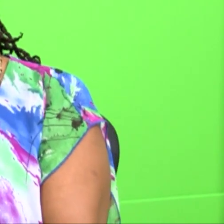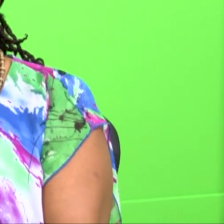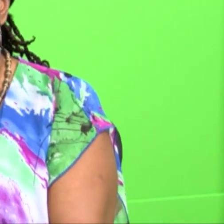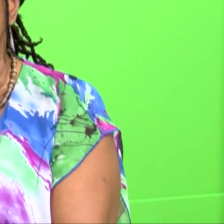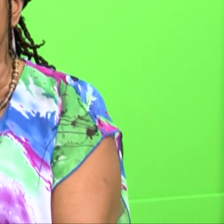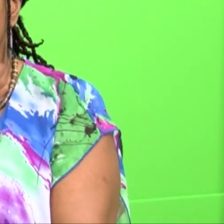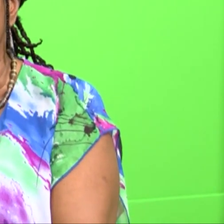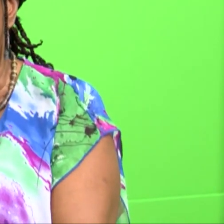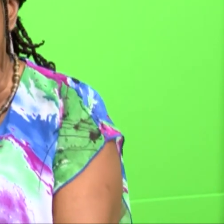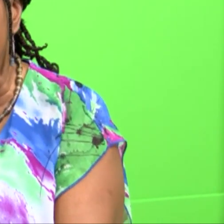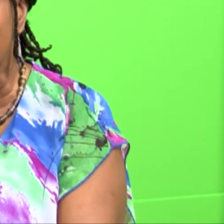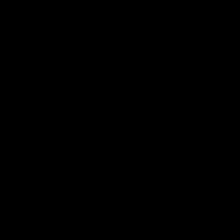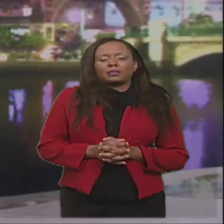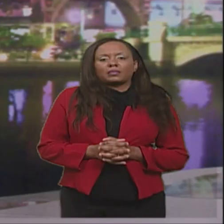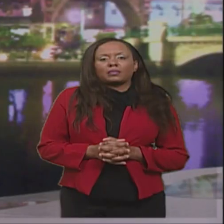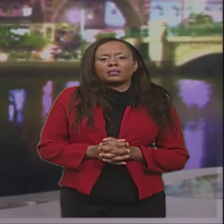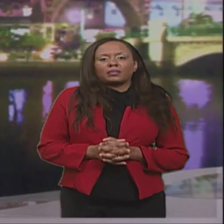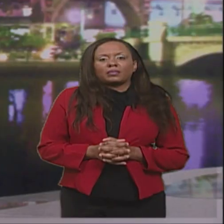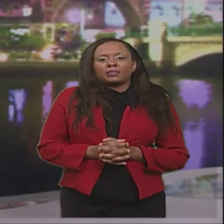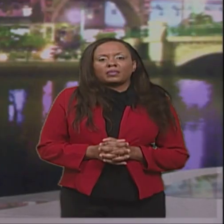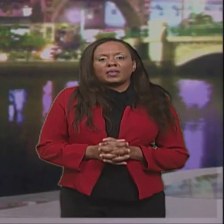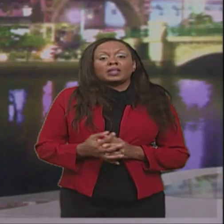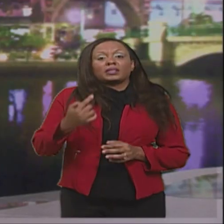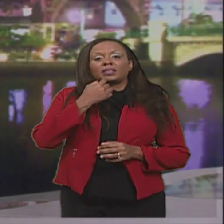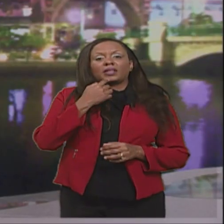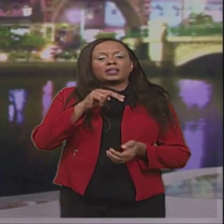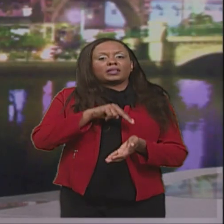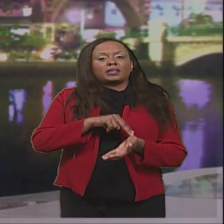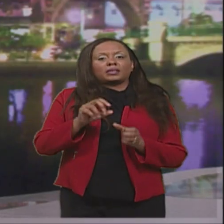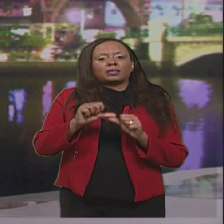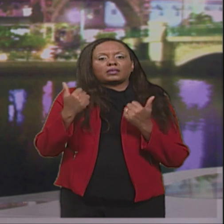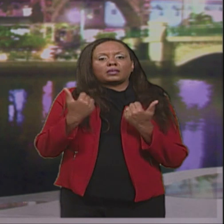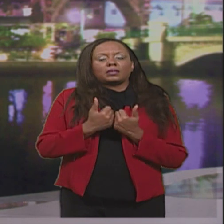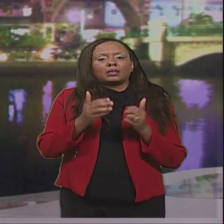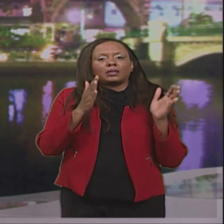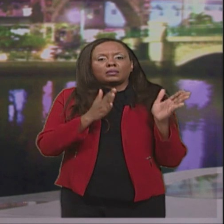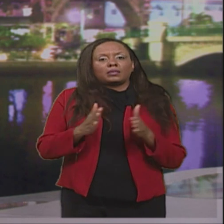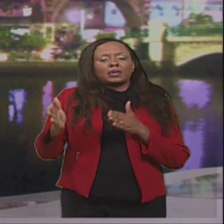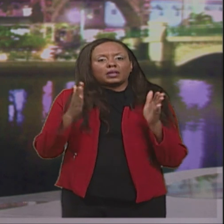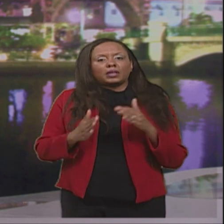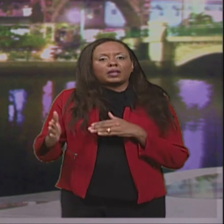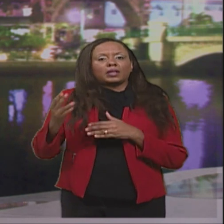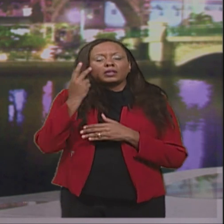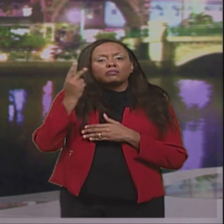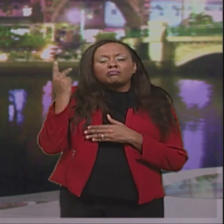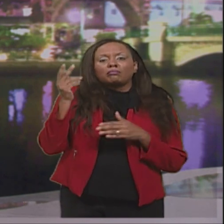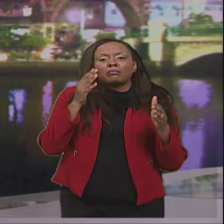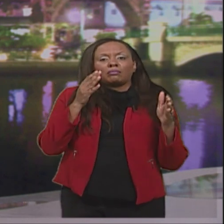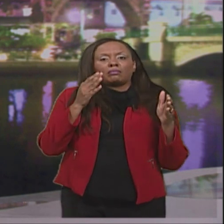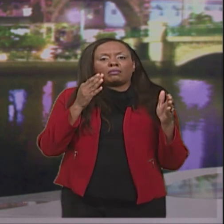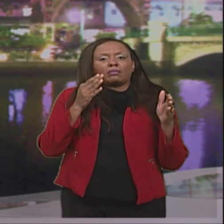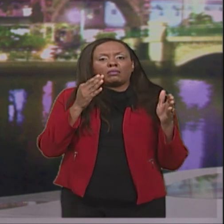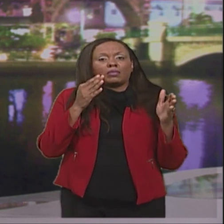whole environment has changed. Ms. Waterman says the Nurses Association is preparing to review its strategic plan